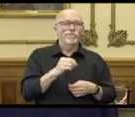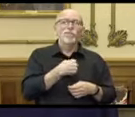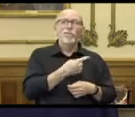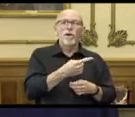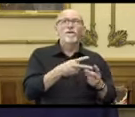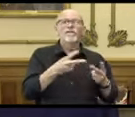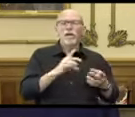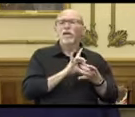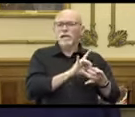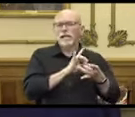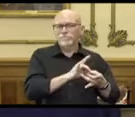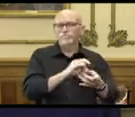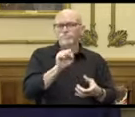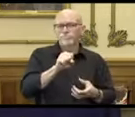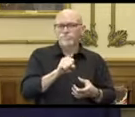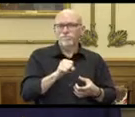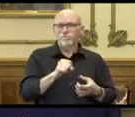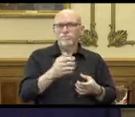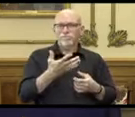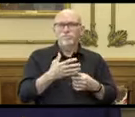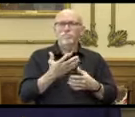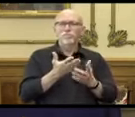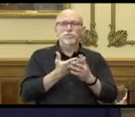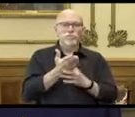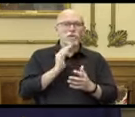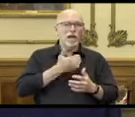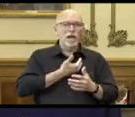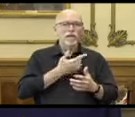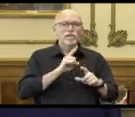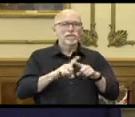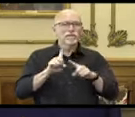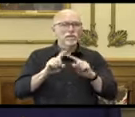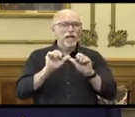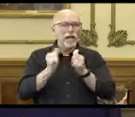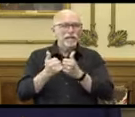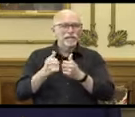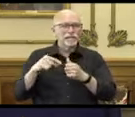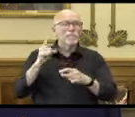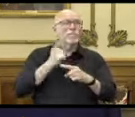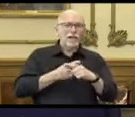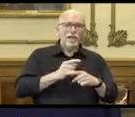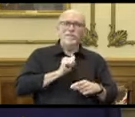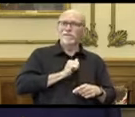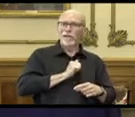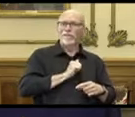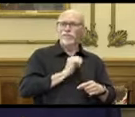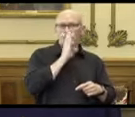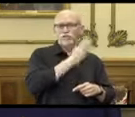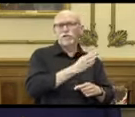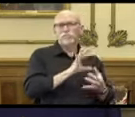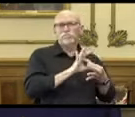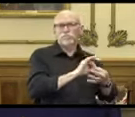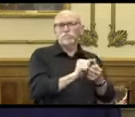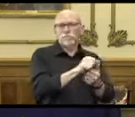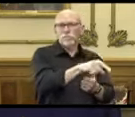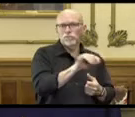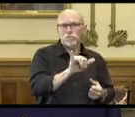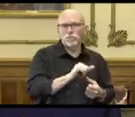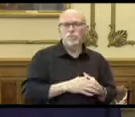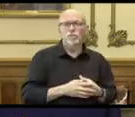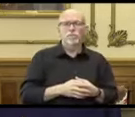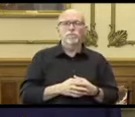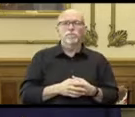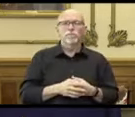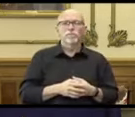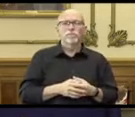very connected on the ground through our various agencies and, by the way, myself directly.